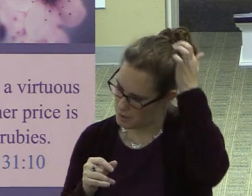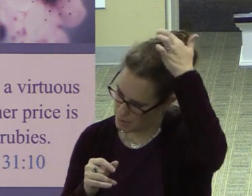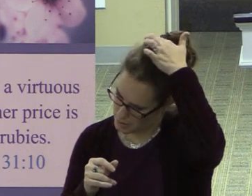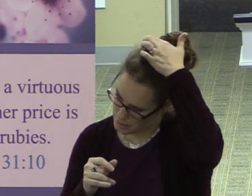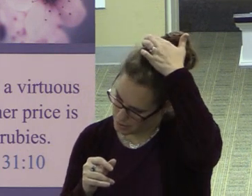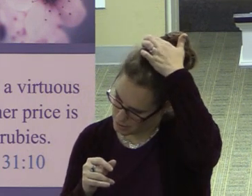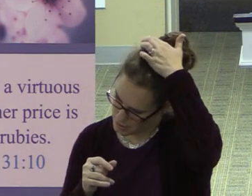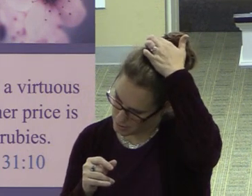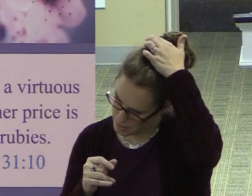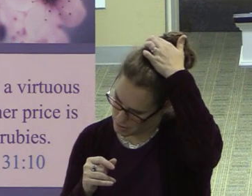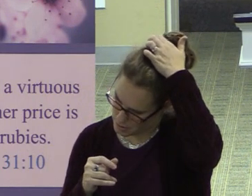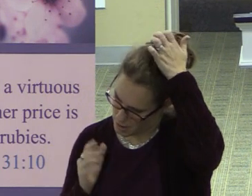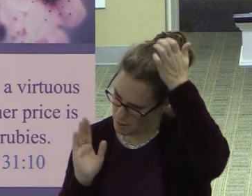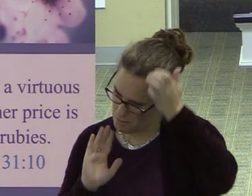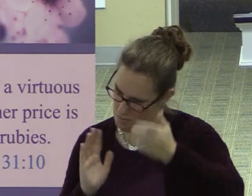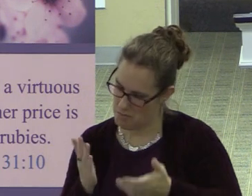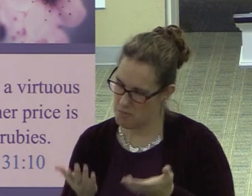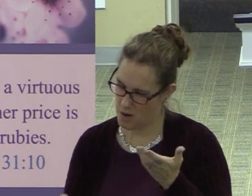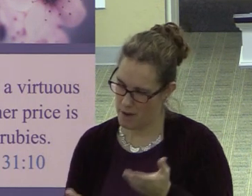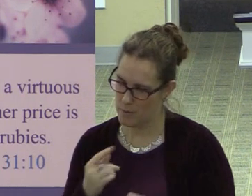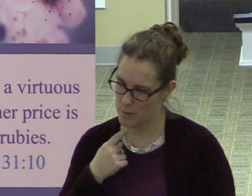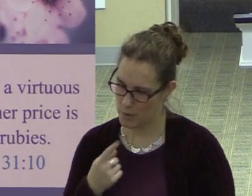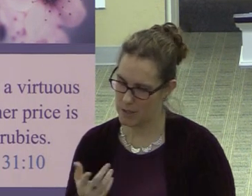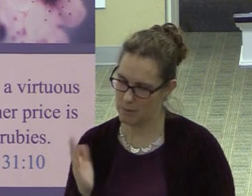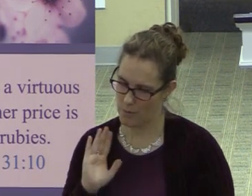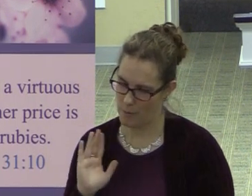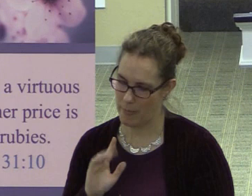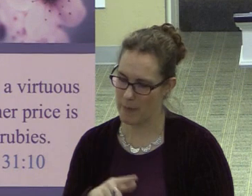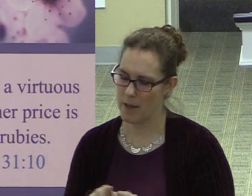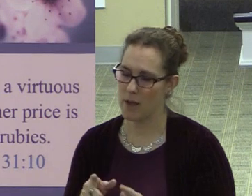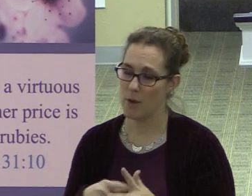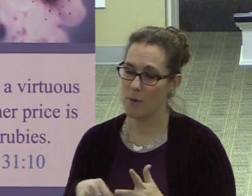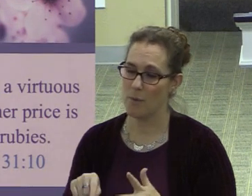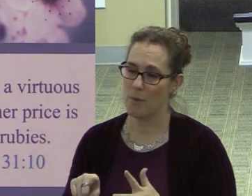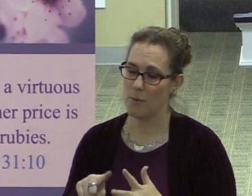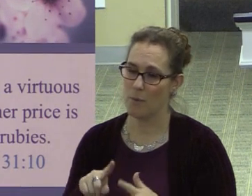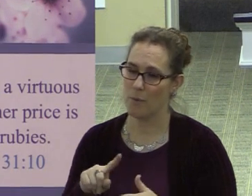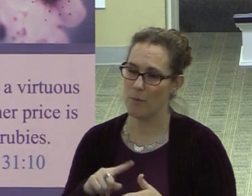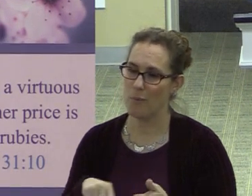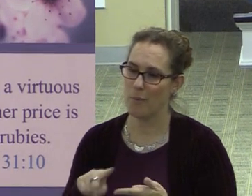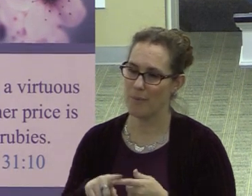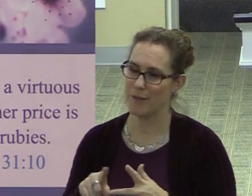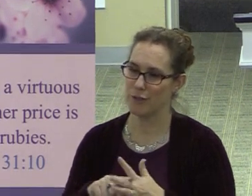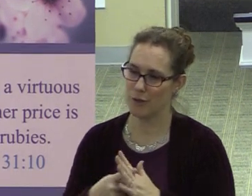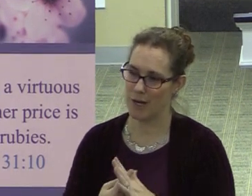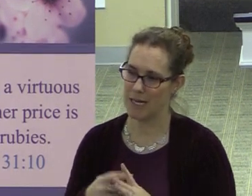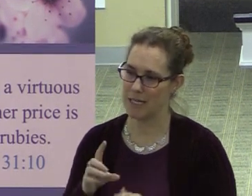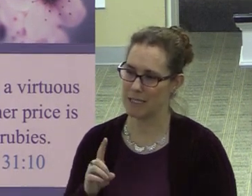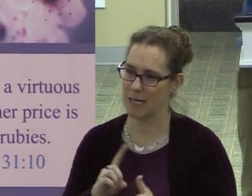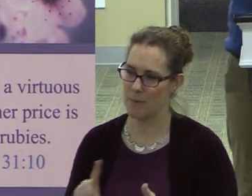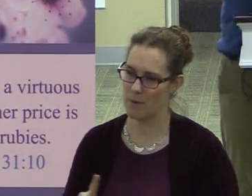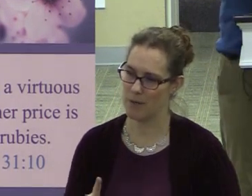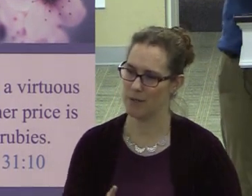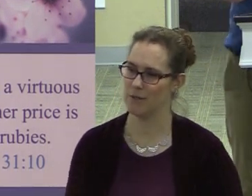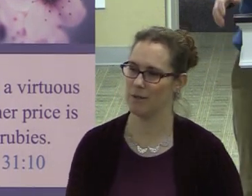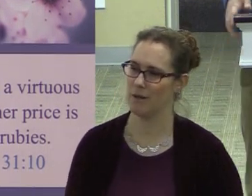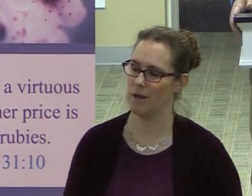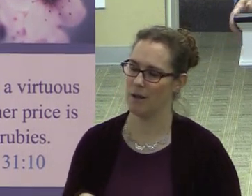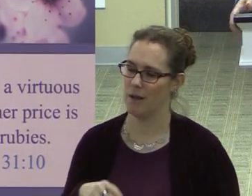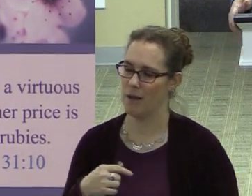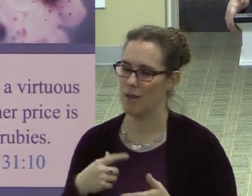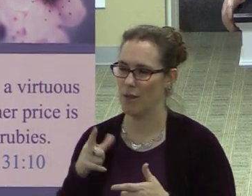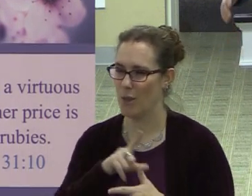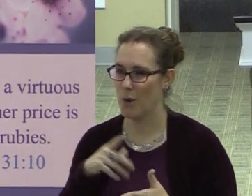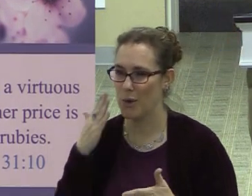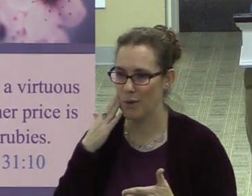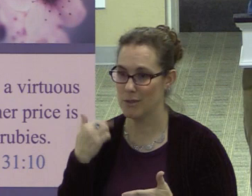probably told these a couple times before. But when we started Debutation, think of the timing of this. The Lord knows